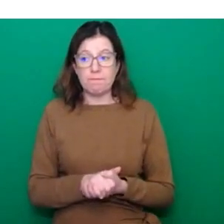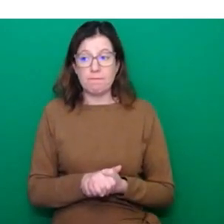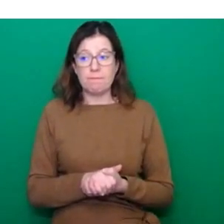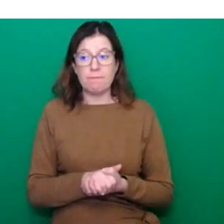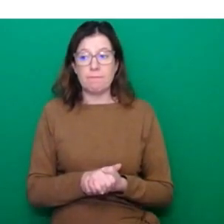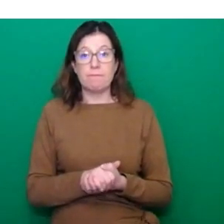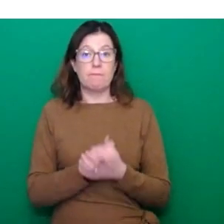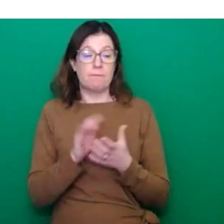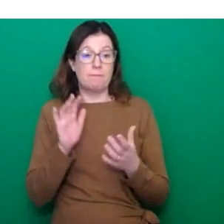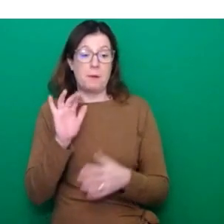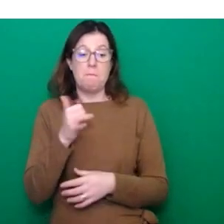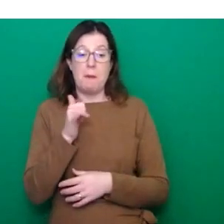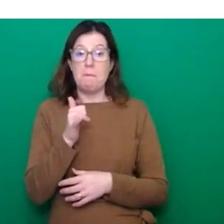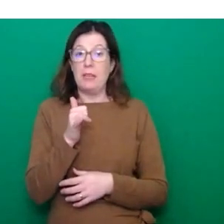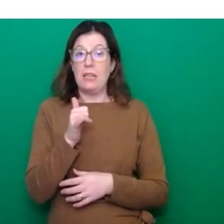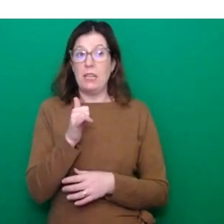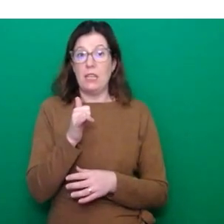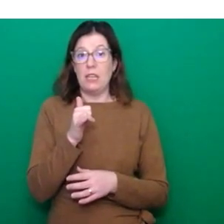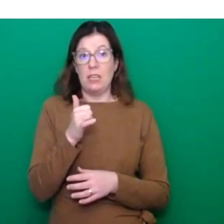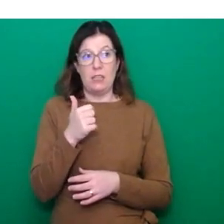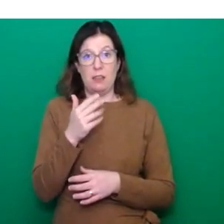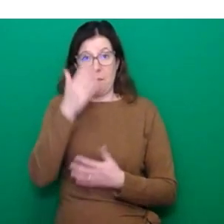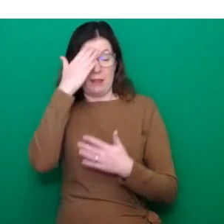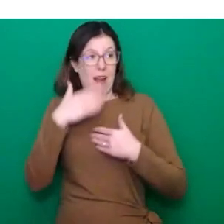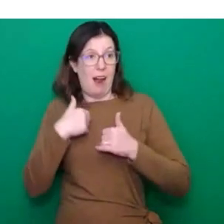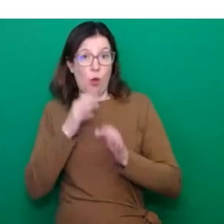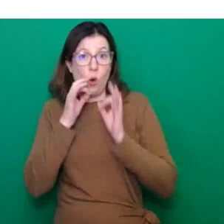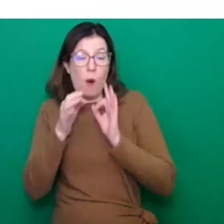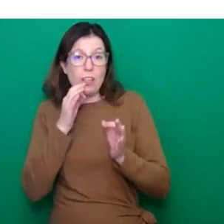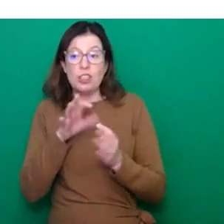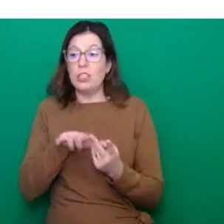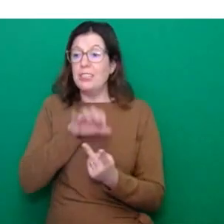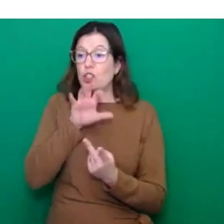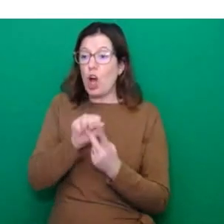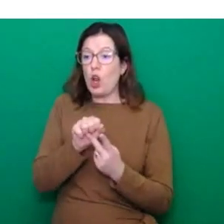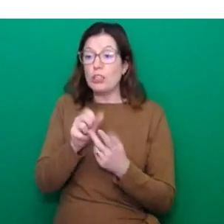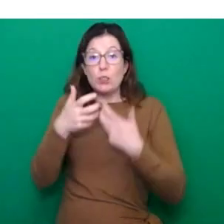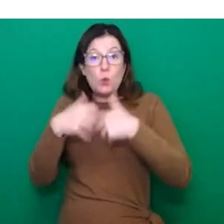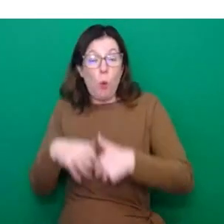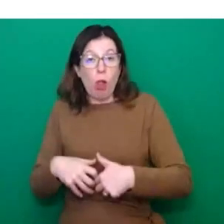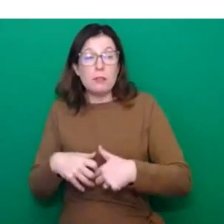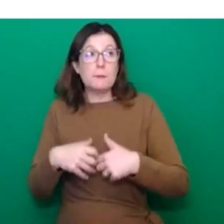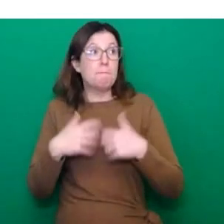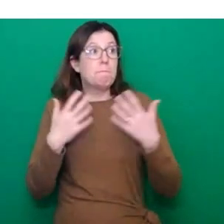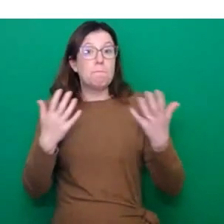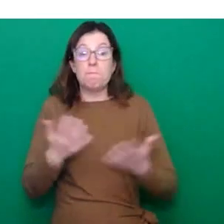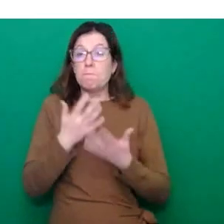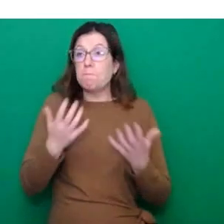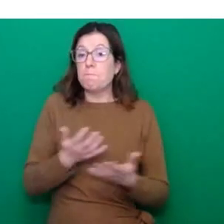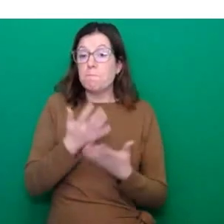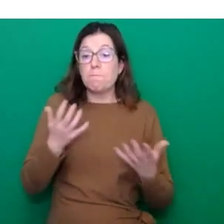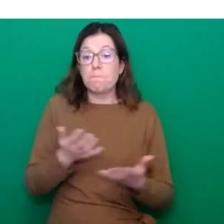Working with maybe questionnaires that we do around mental health or diagnostic tools, speaking